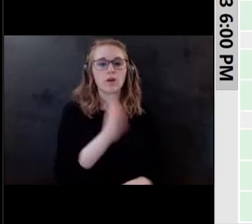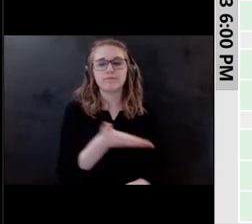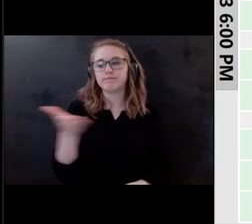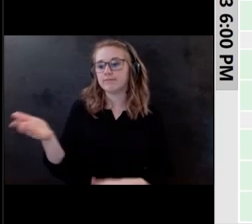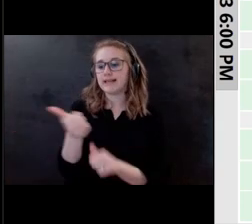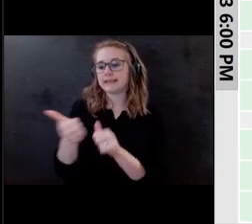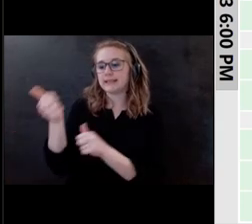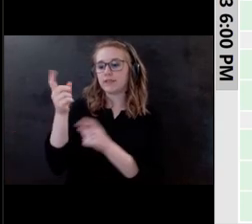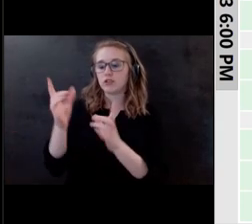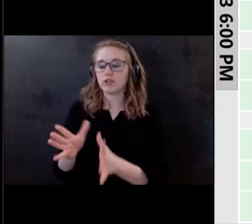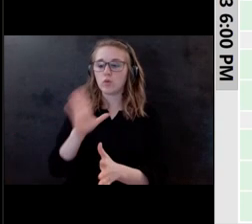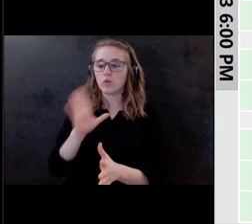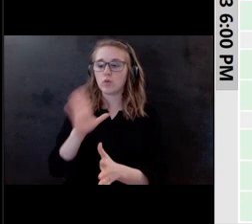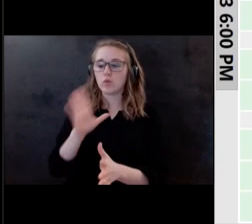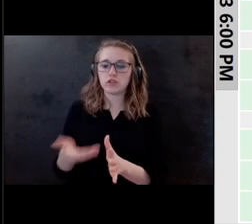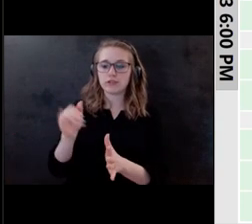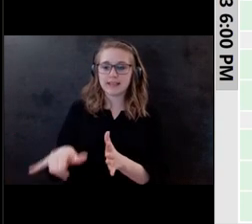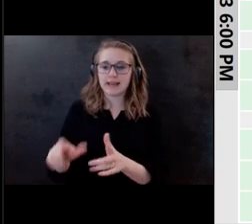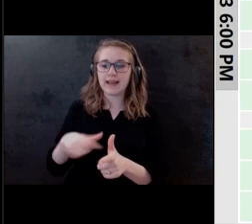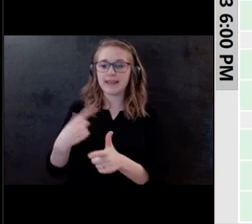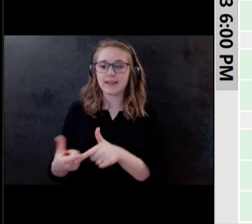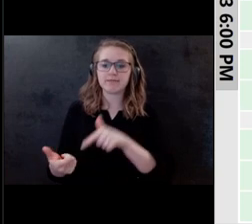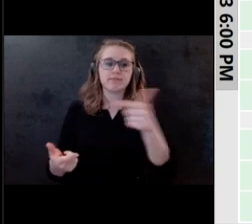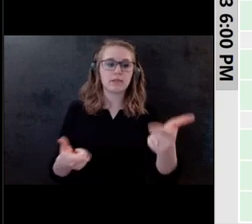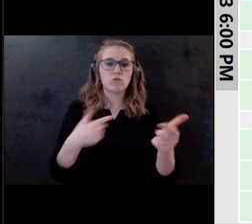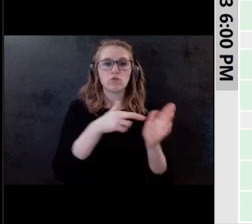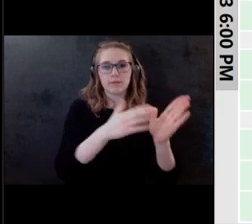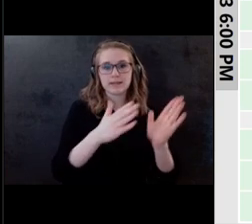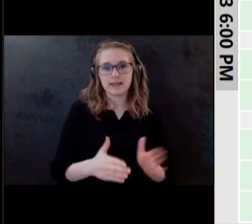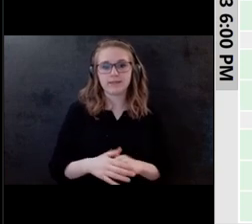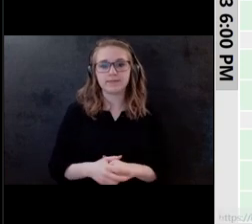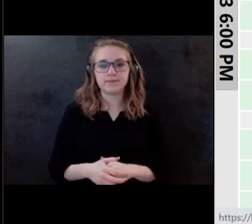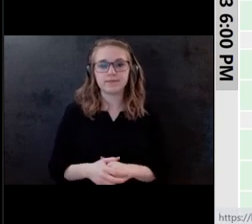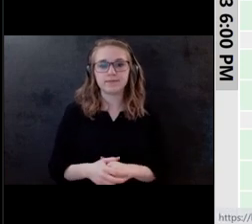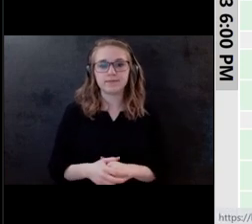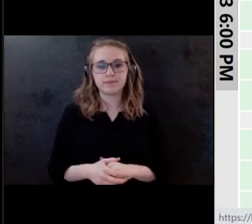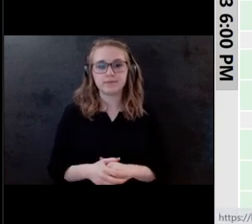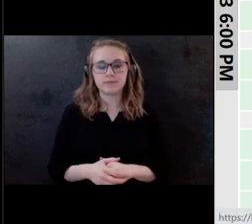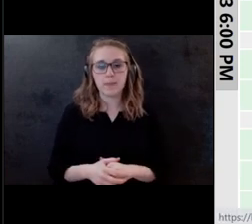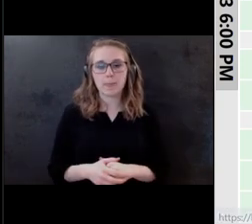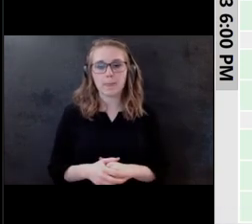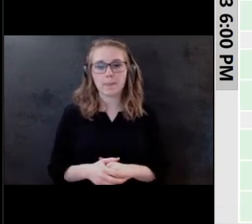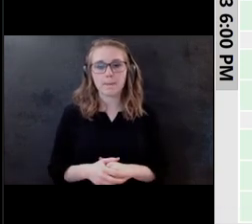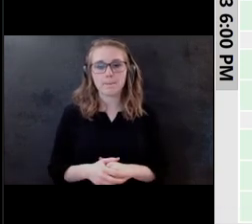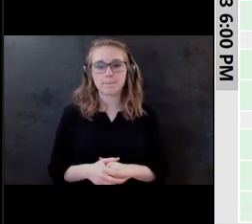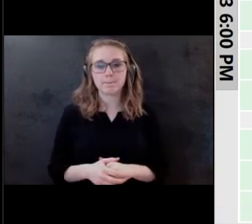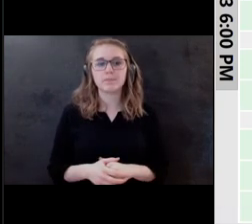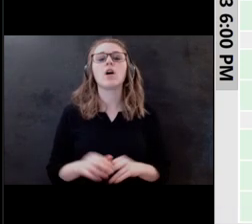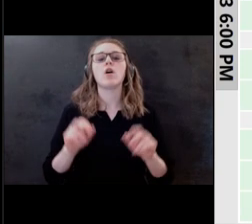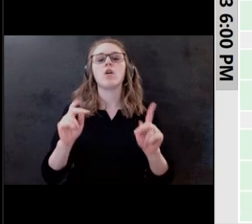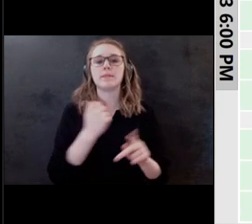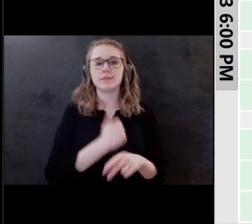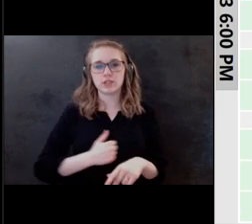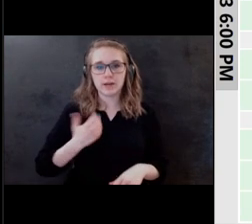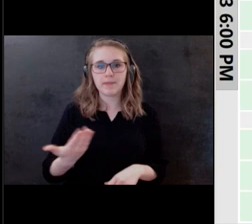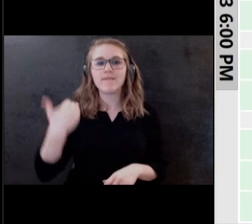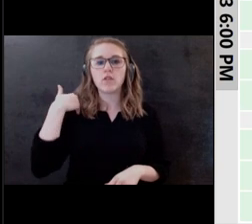then I'll turn now, follow after that, to their representative. Ms. Motion Pistole. To remove from table. Oh, that's correct. This was previously